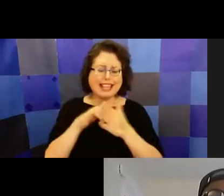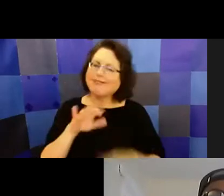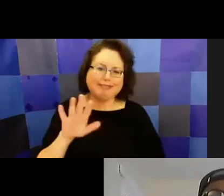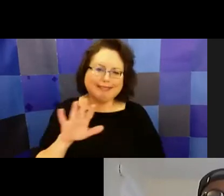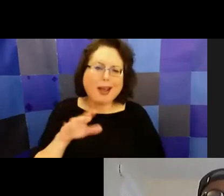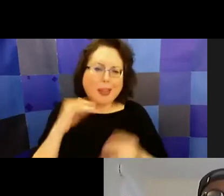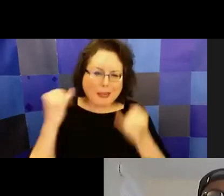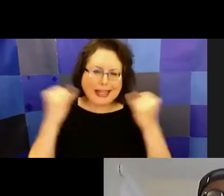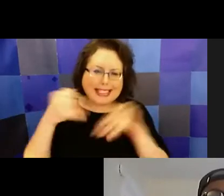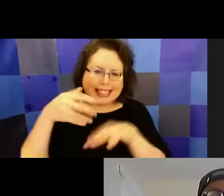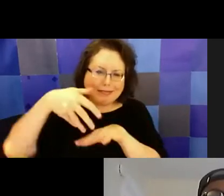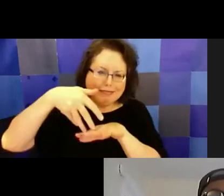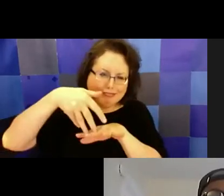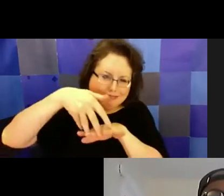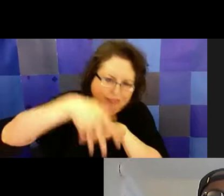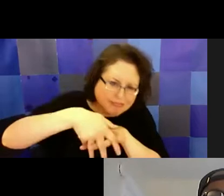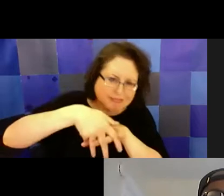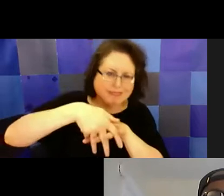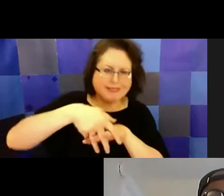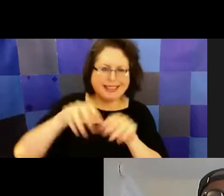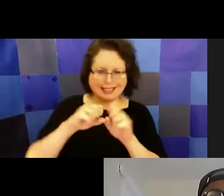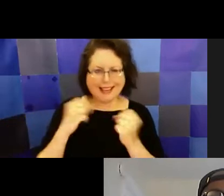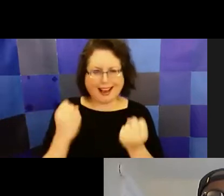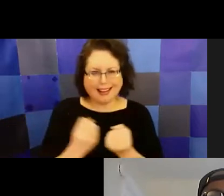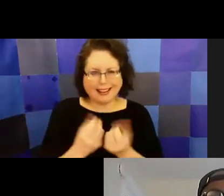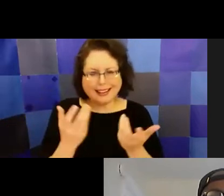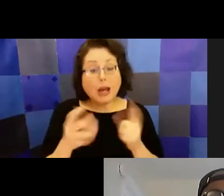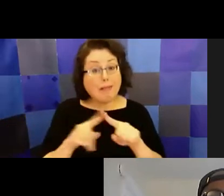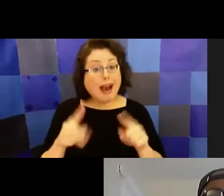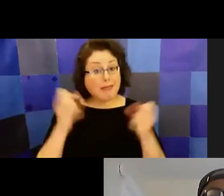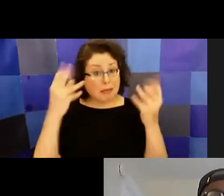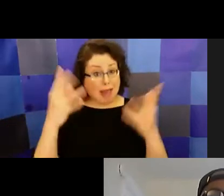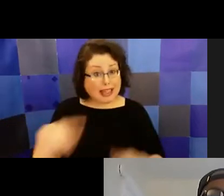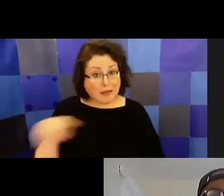our society. It means that I think for many of them,